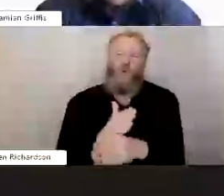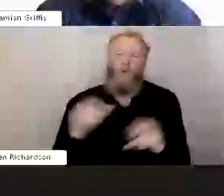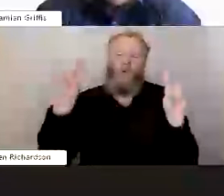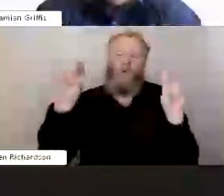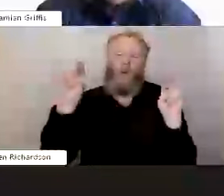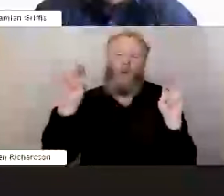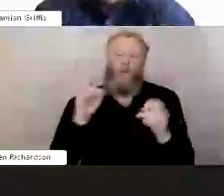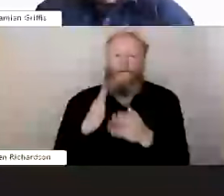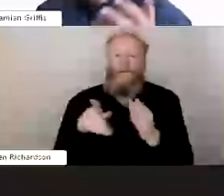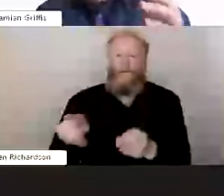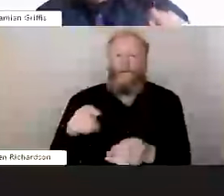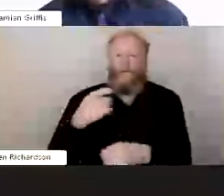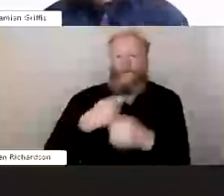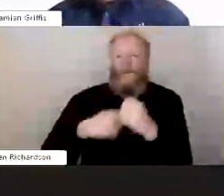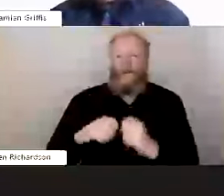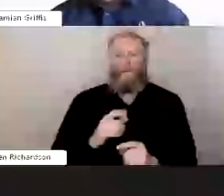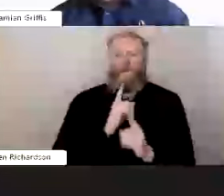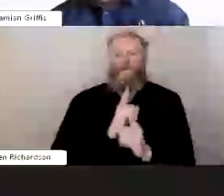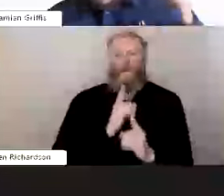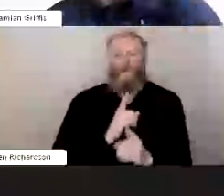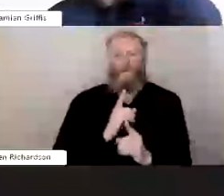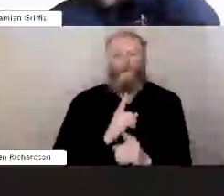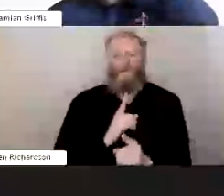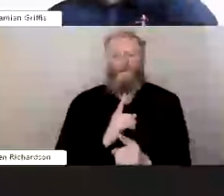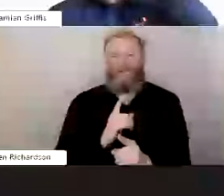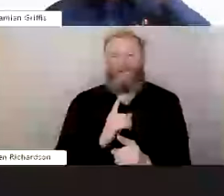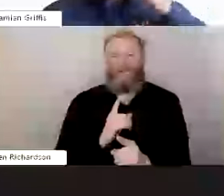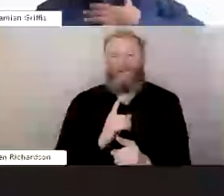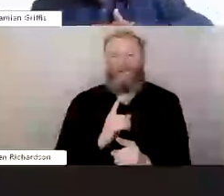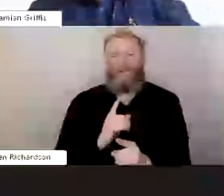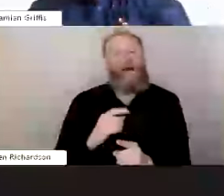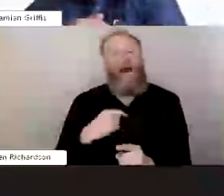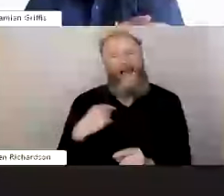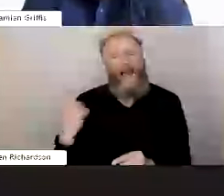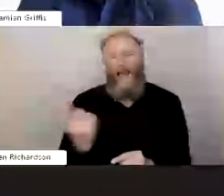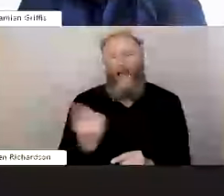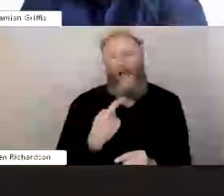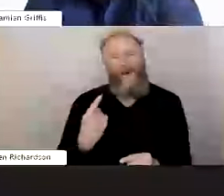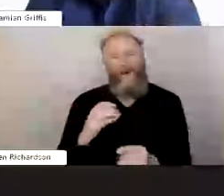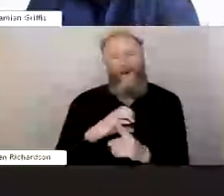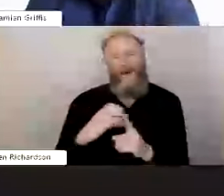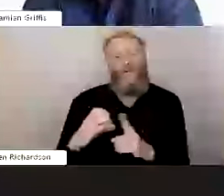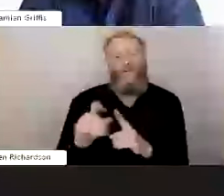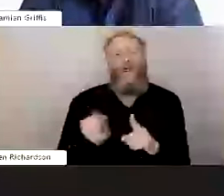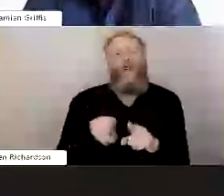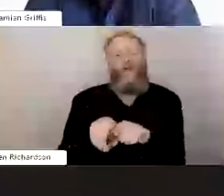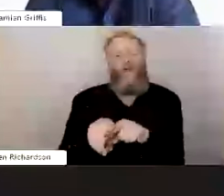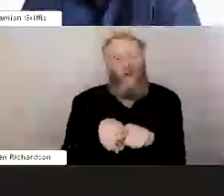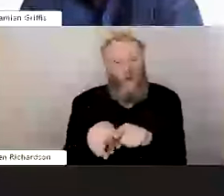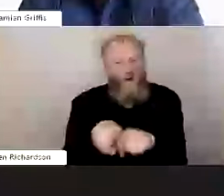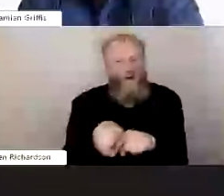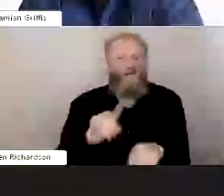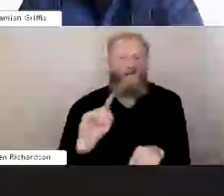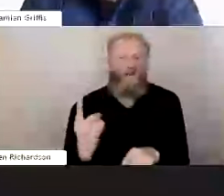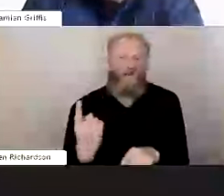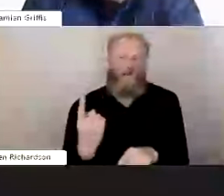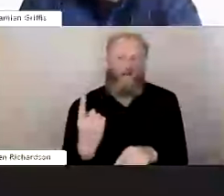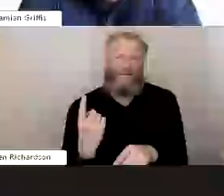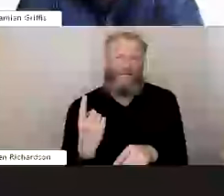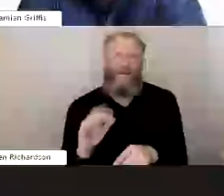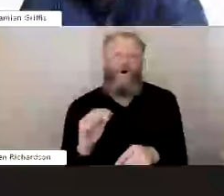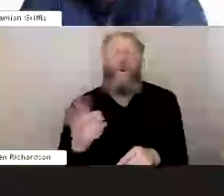authority. Our culture's an earned authority, you know, which I think is a good thing, to be honest. Not unique to certainly